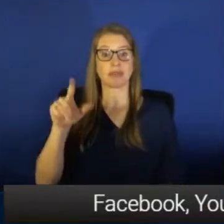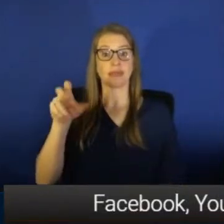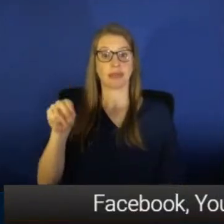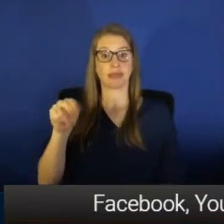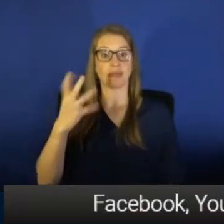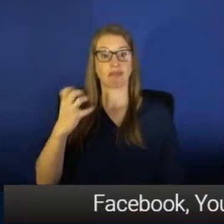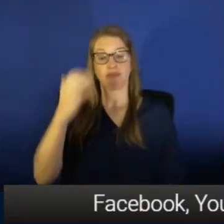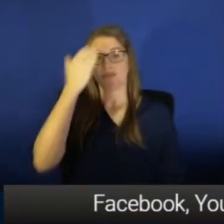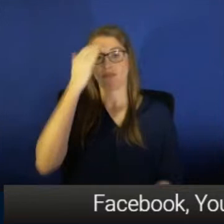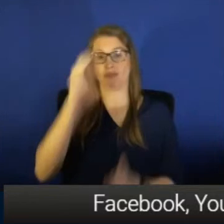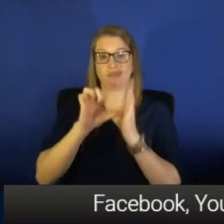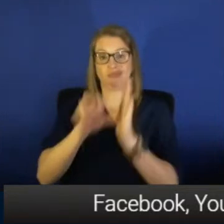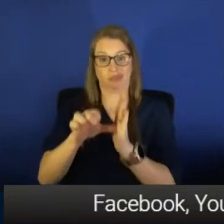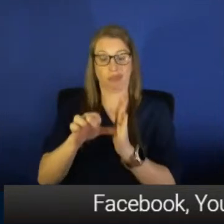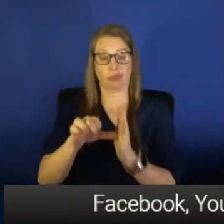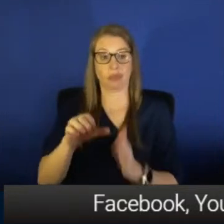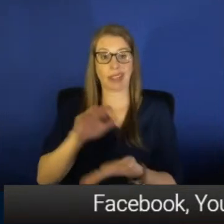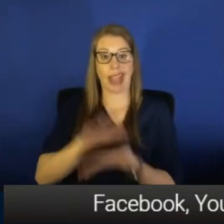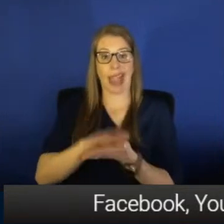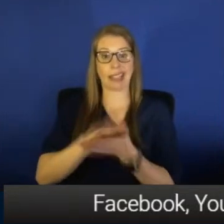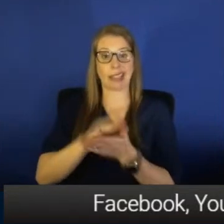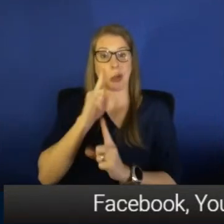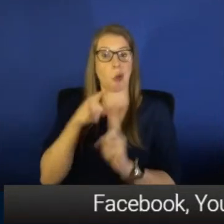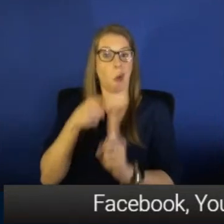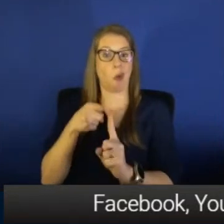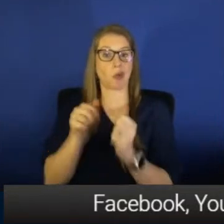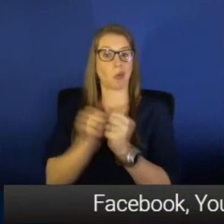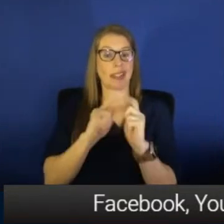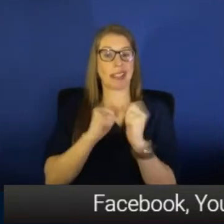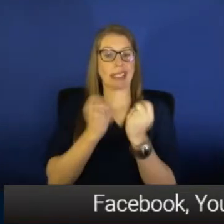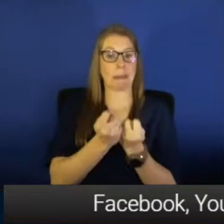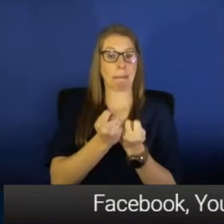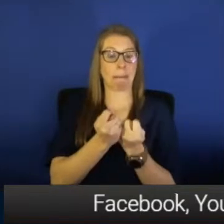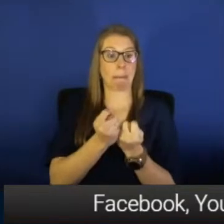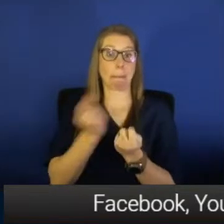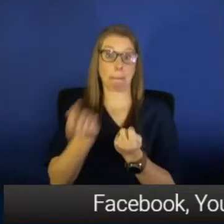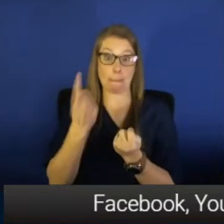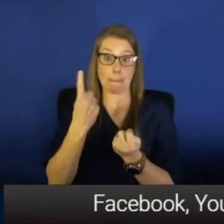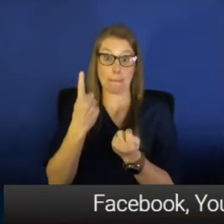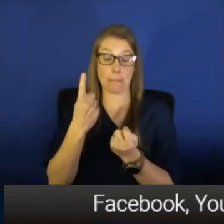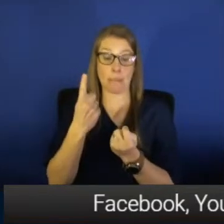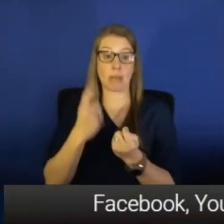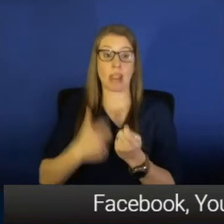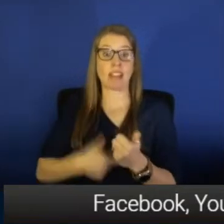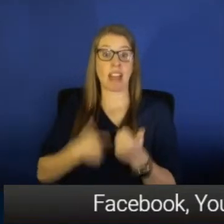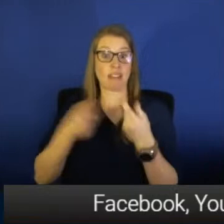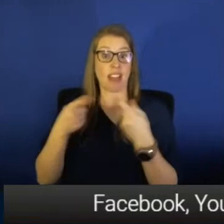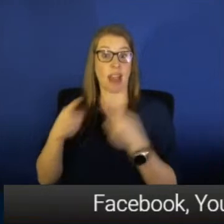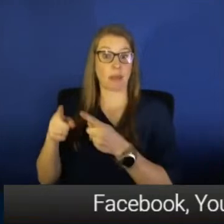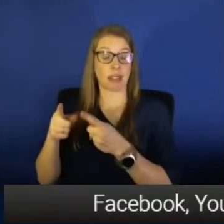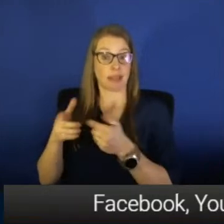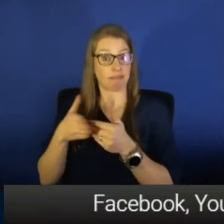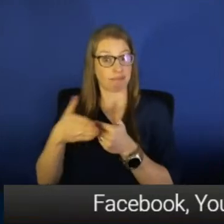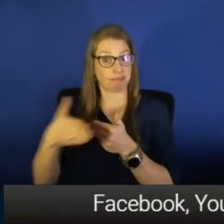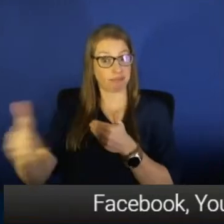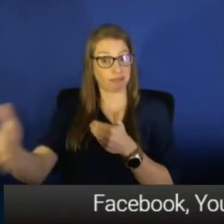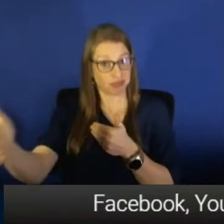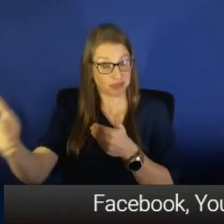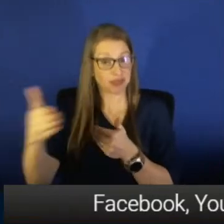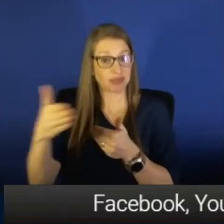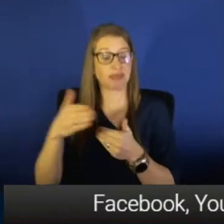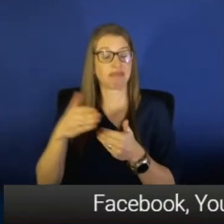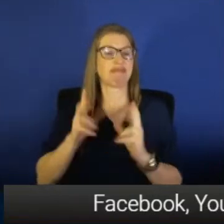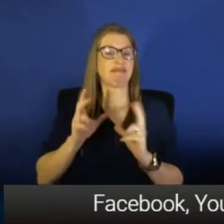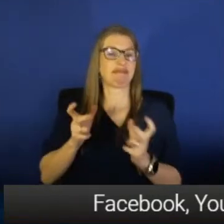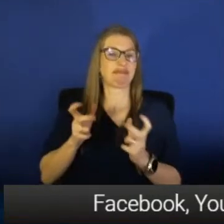emphasize academic goals with the team? After all, there is life after basketball. So where does the academics come in, and how is